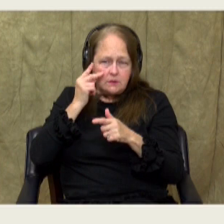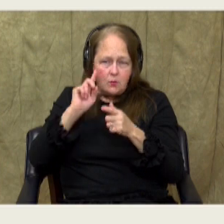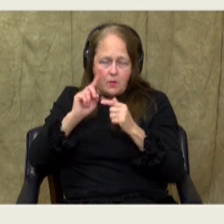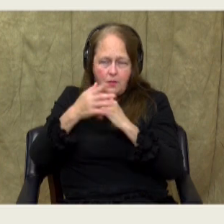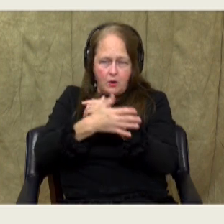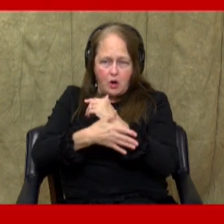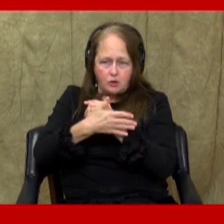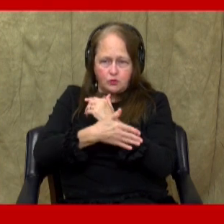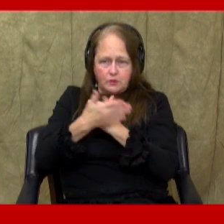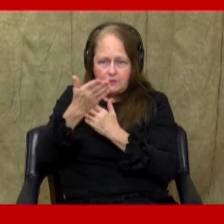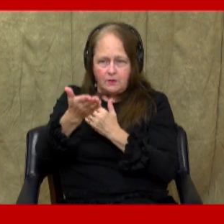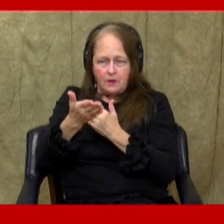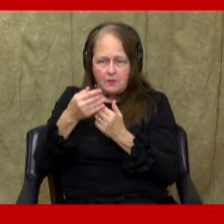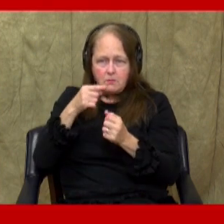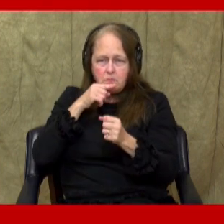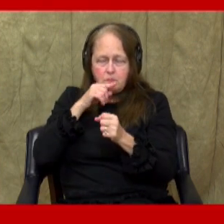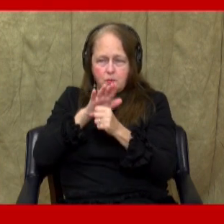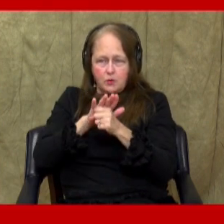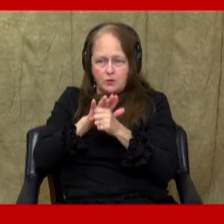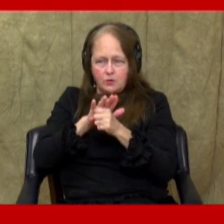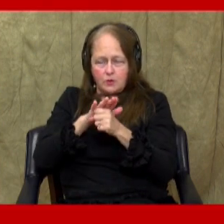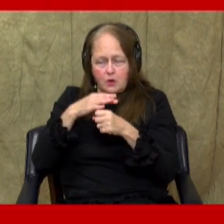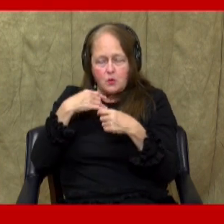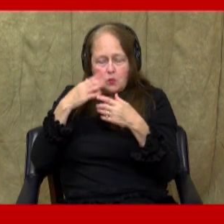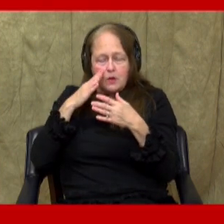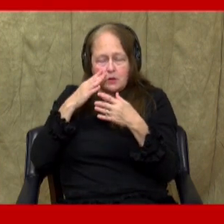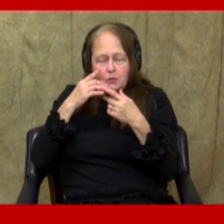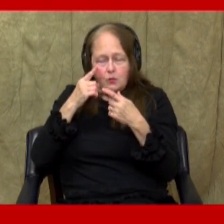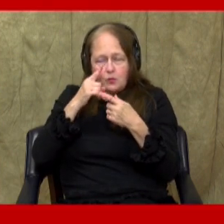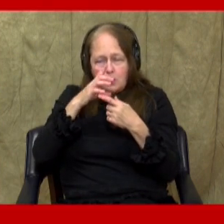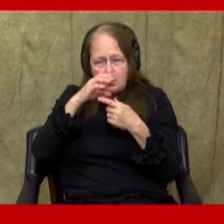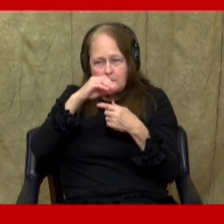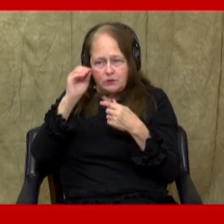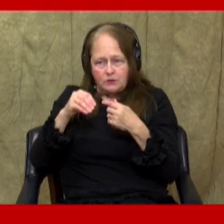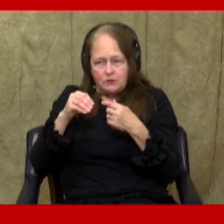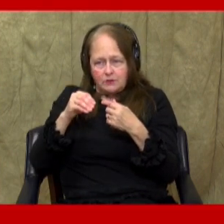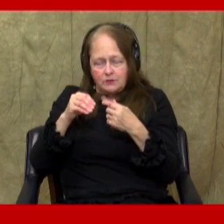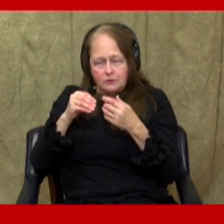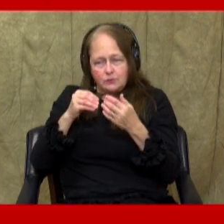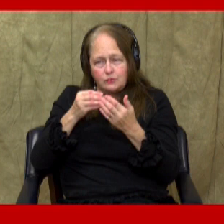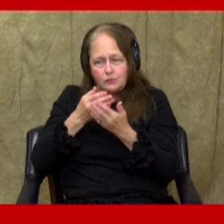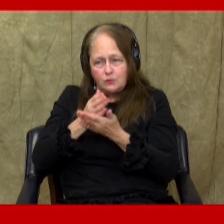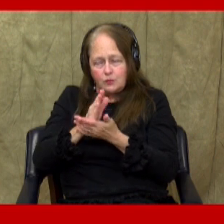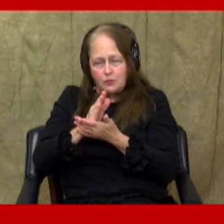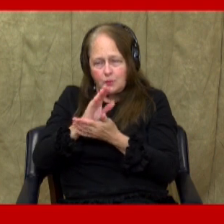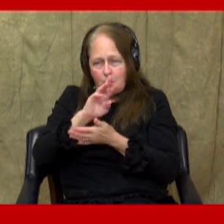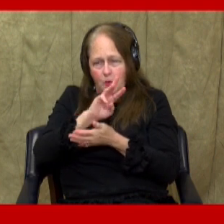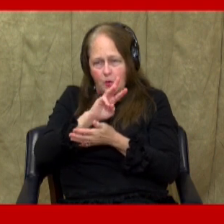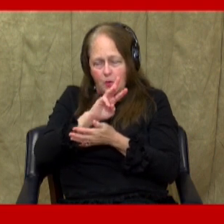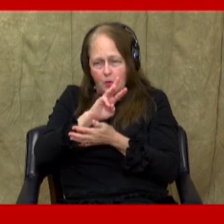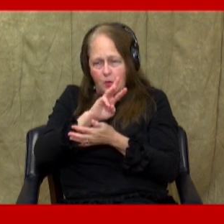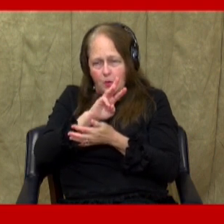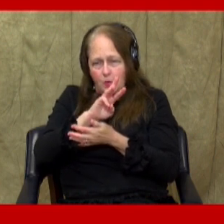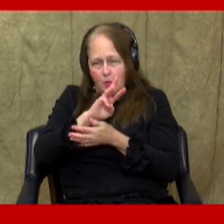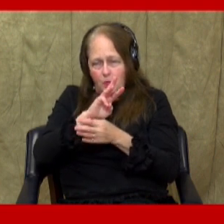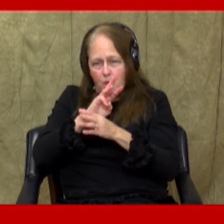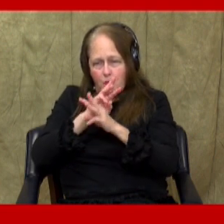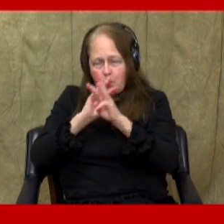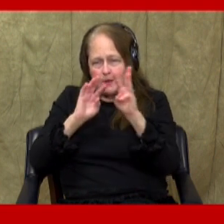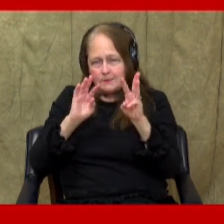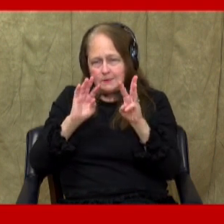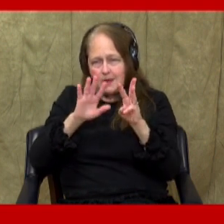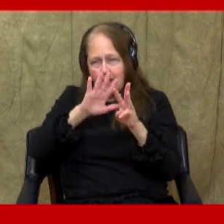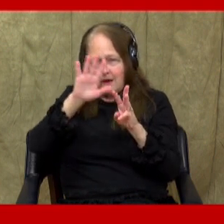are there. And I promise you I'm going to pronounce these 100% correctly. So let's start first with West Africa. In West